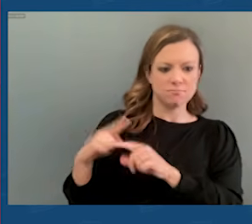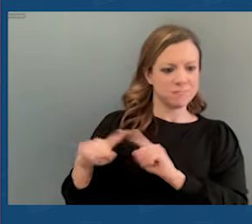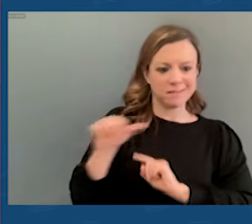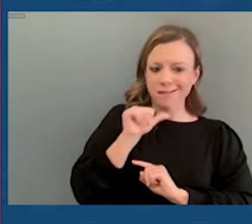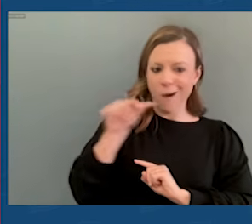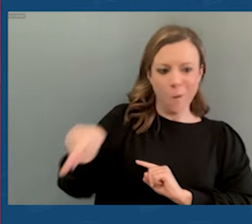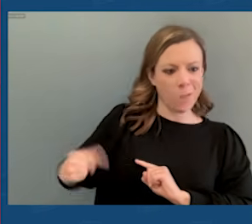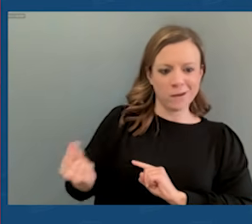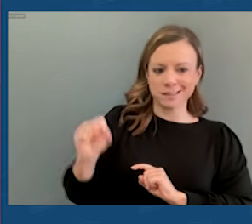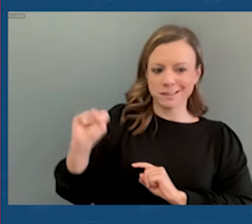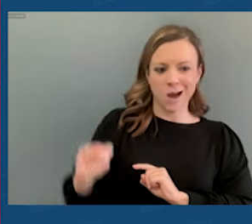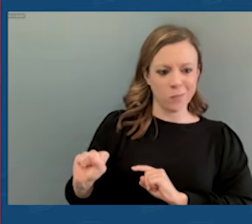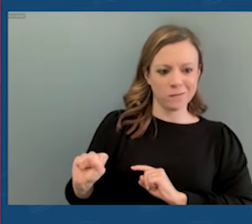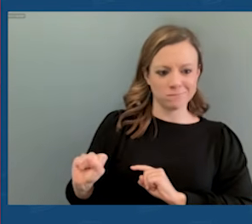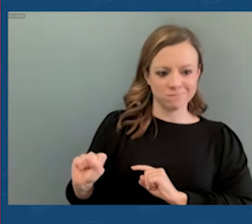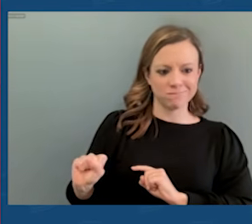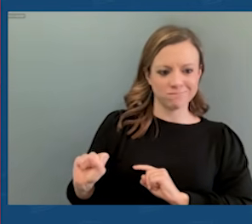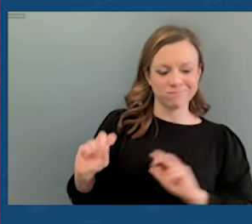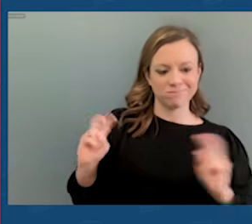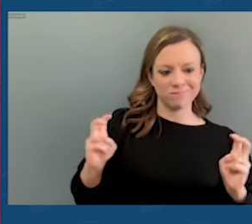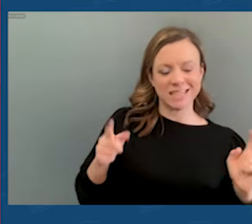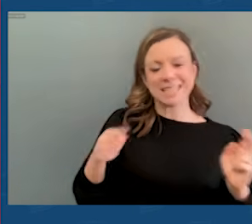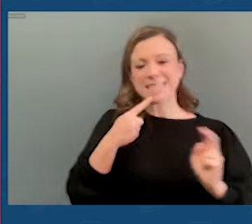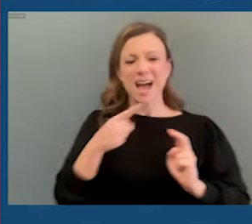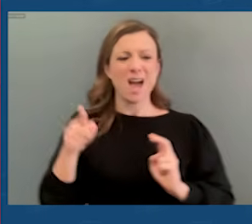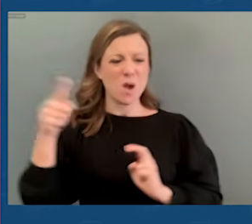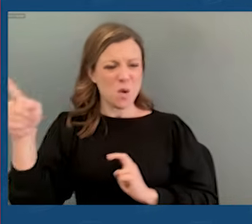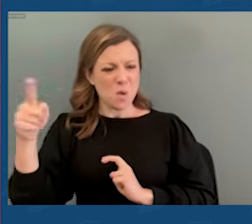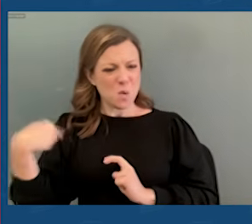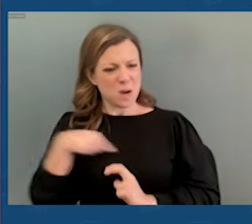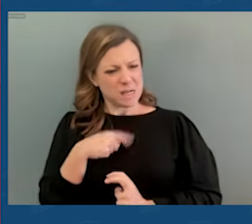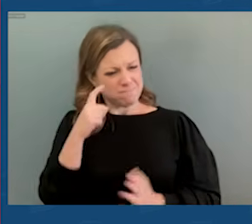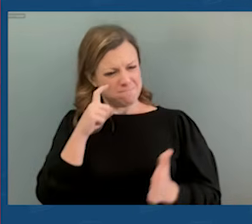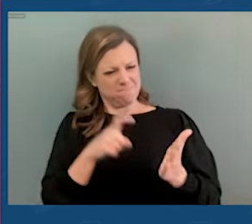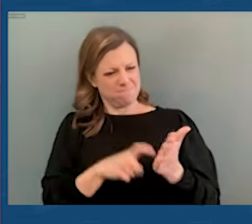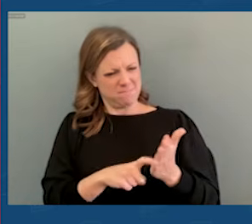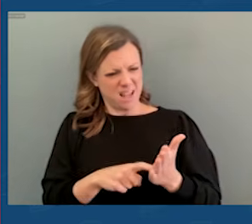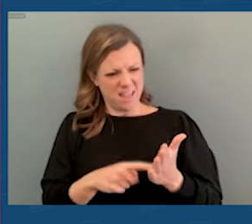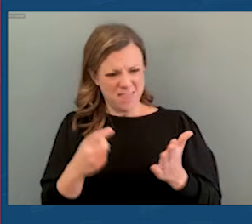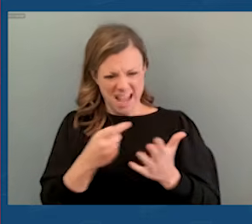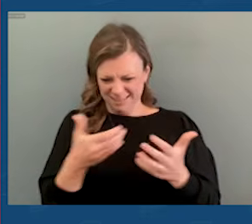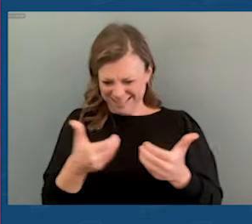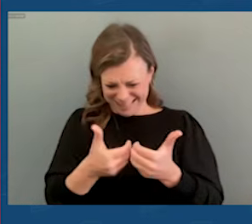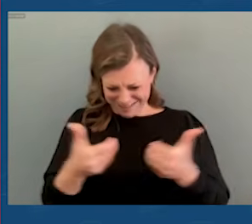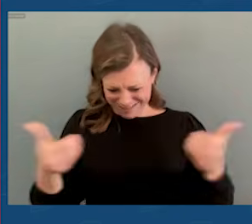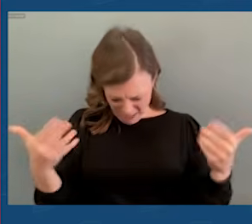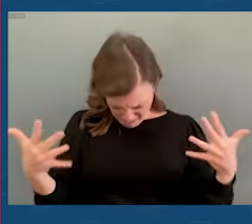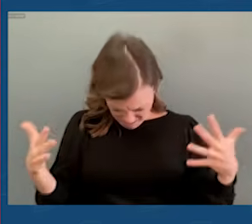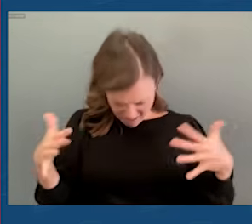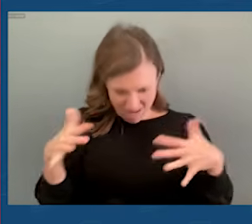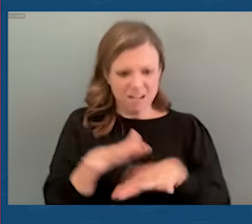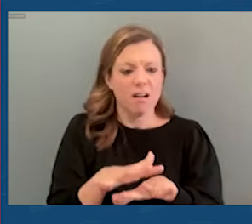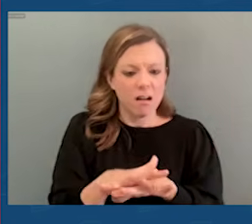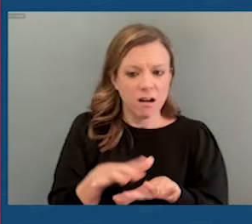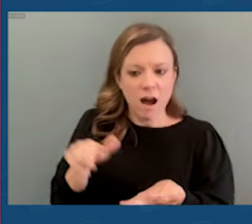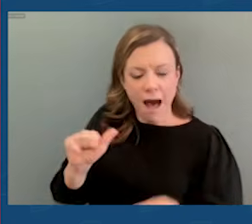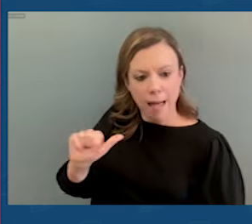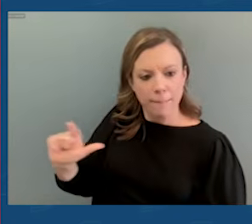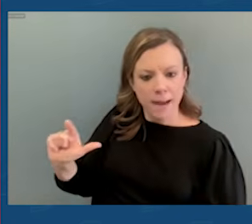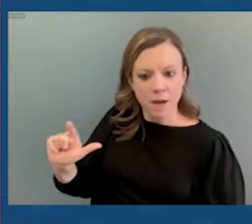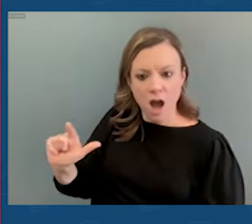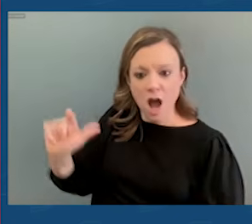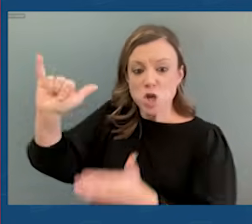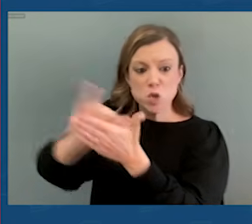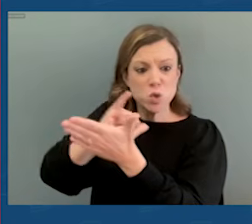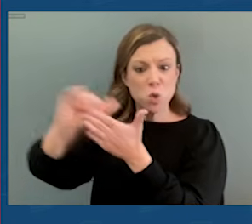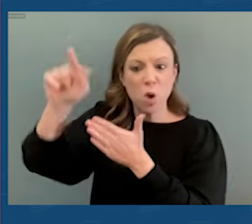Galamison continued, lamenting the widespread coverage and acknowledgement of desegregation efforts in Alabama. With efforts in New York being chalked